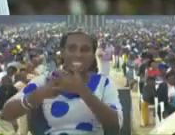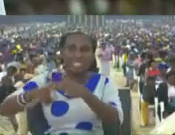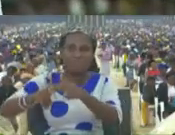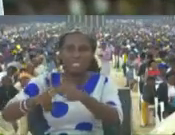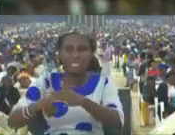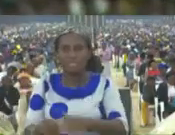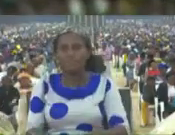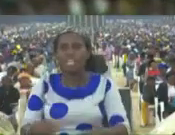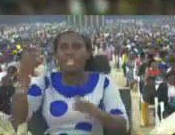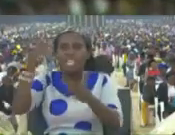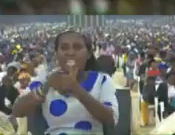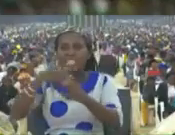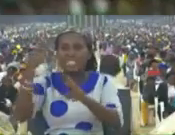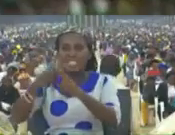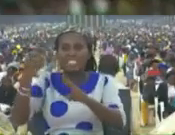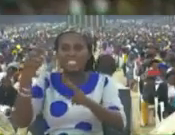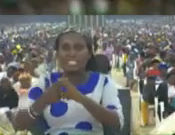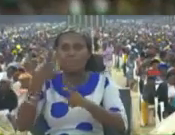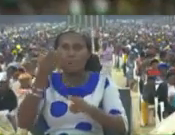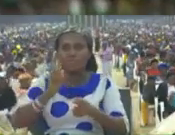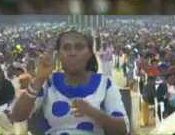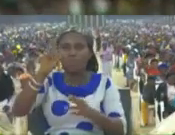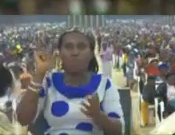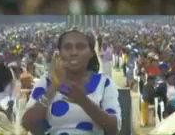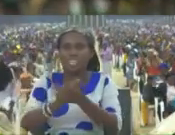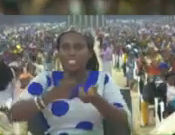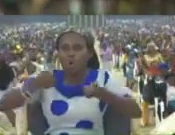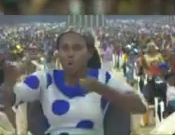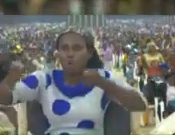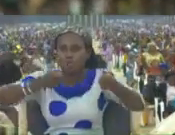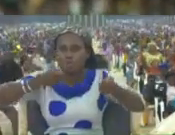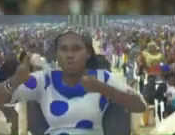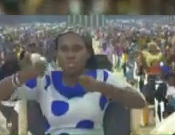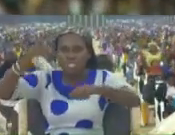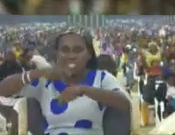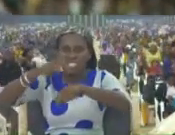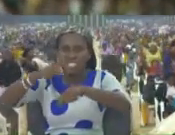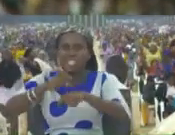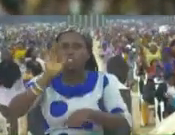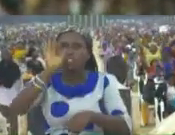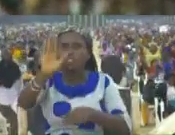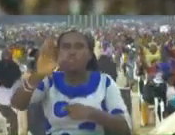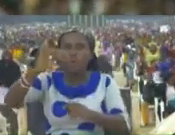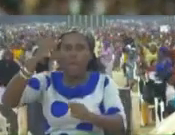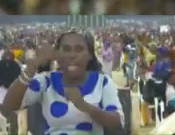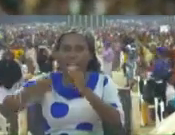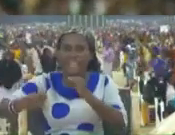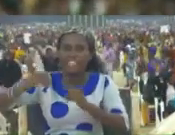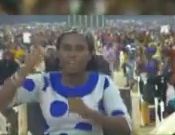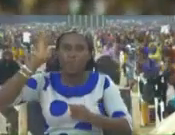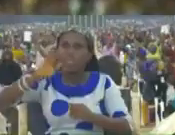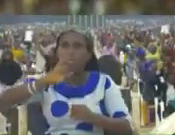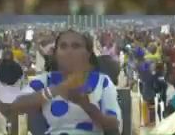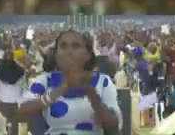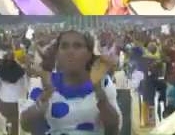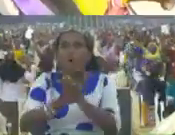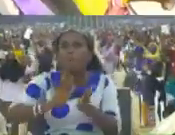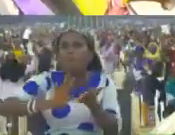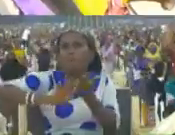In the name of the one who controls seasons, your end shall be more glorious than your